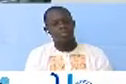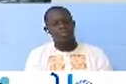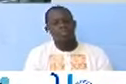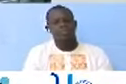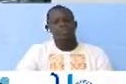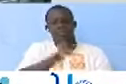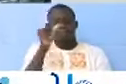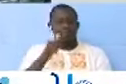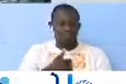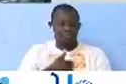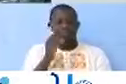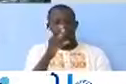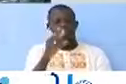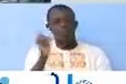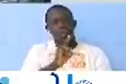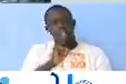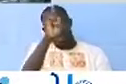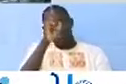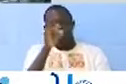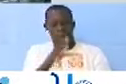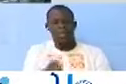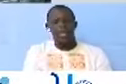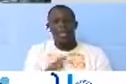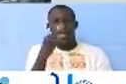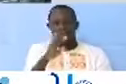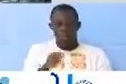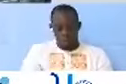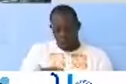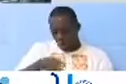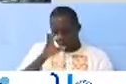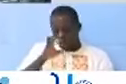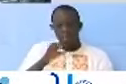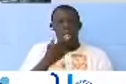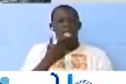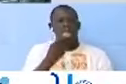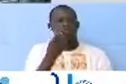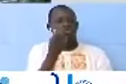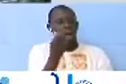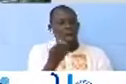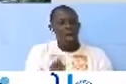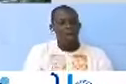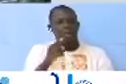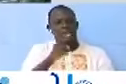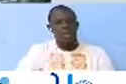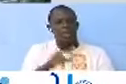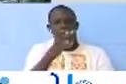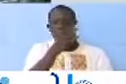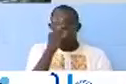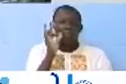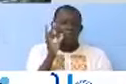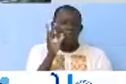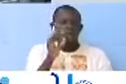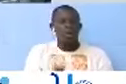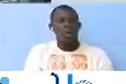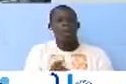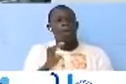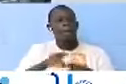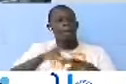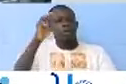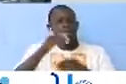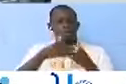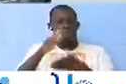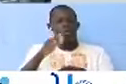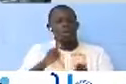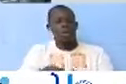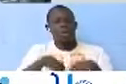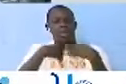And I said, what God says, even if you should offer somebody a cup of sugar during the fasting period, it's much more if you